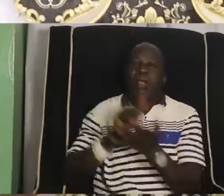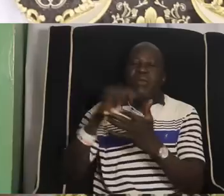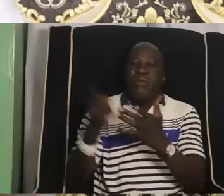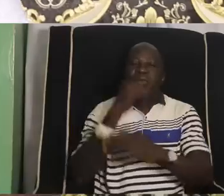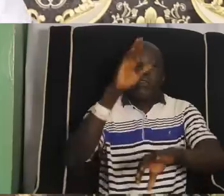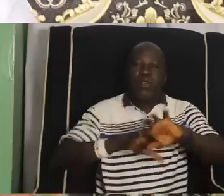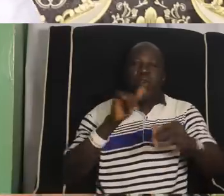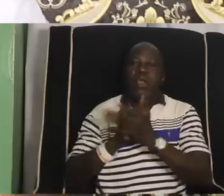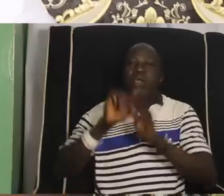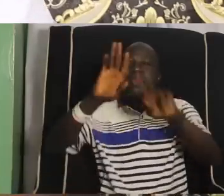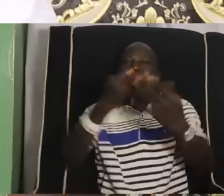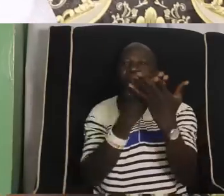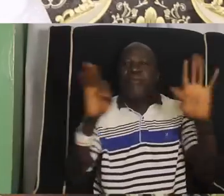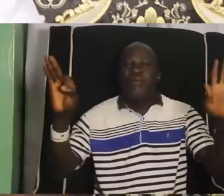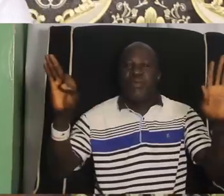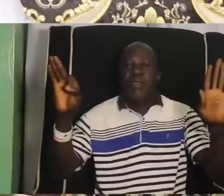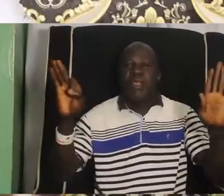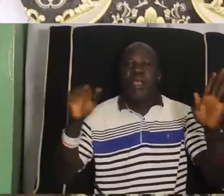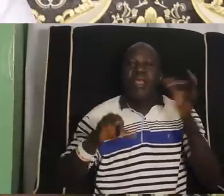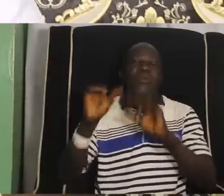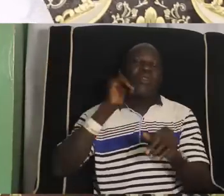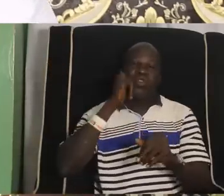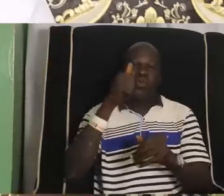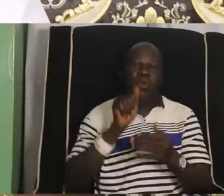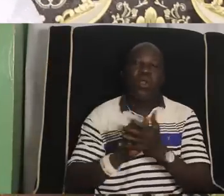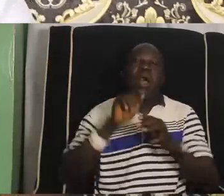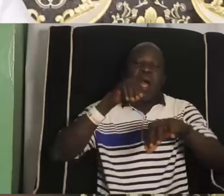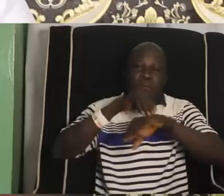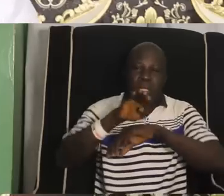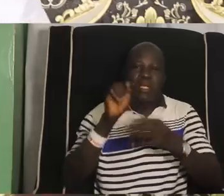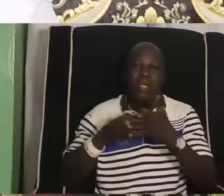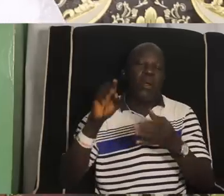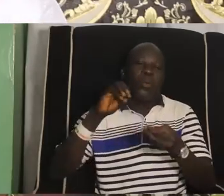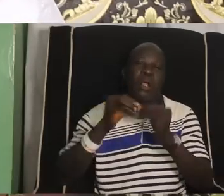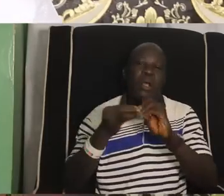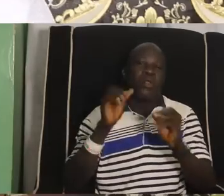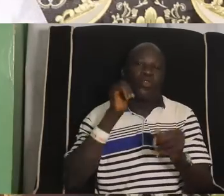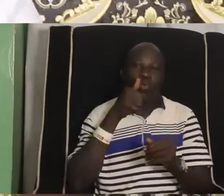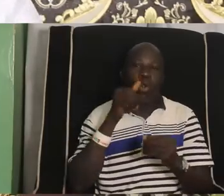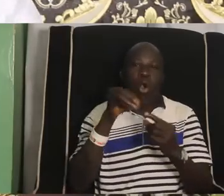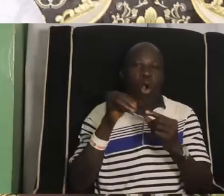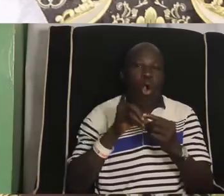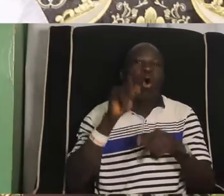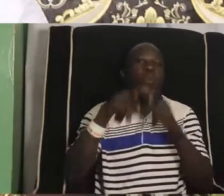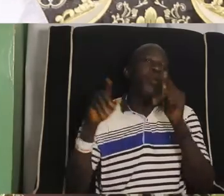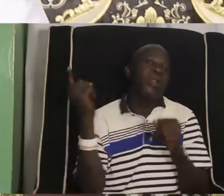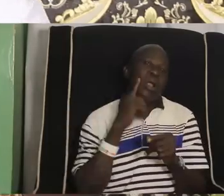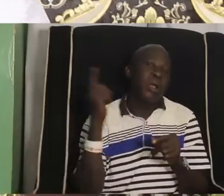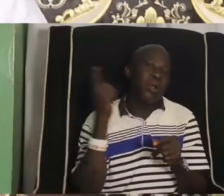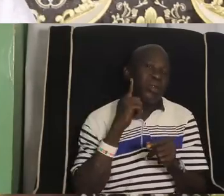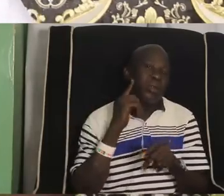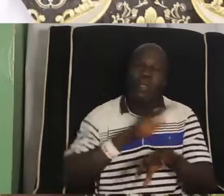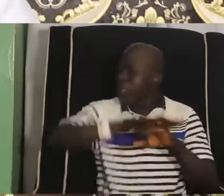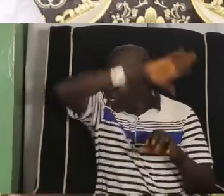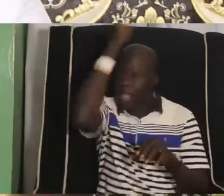people that call. Ofe ni won ma toju e. They will treat you free. Ma fi na ma I'll call the number for you. Abi awon ti e ti ba nja la mo tu won bo